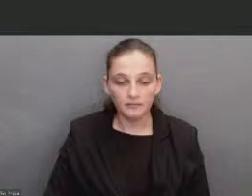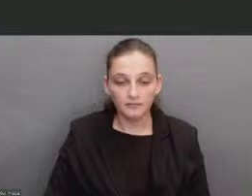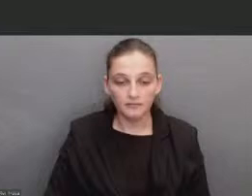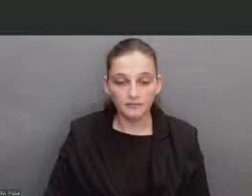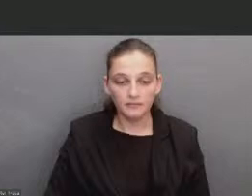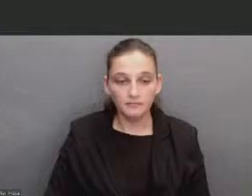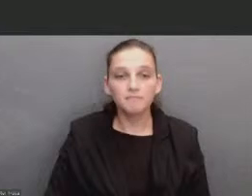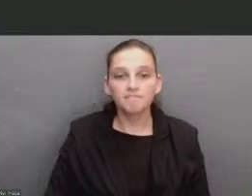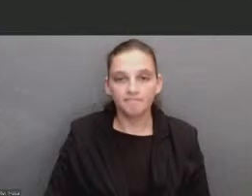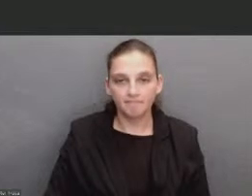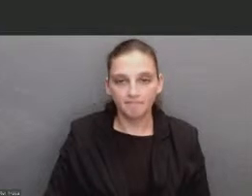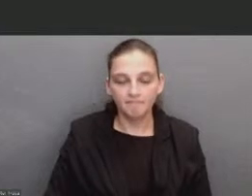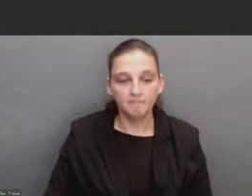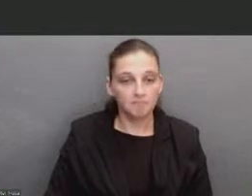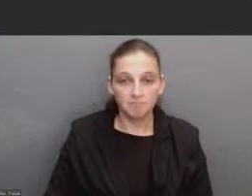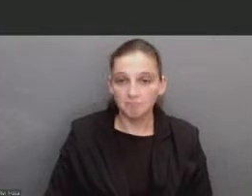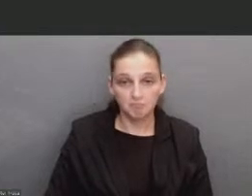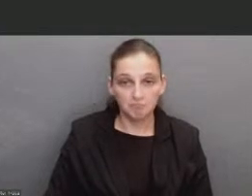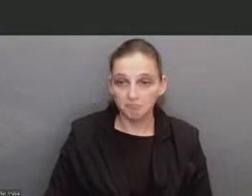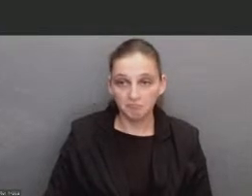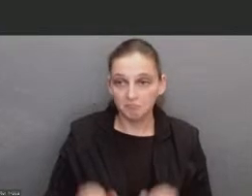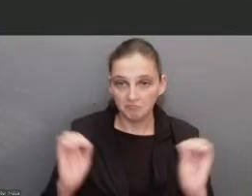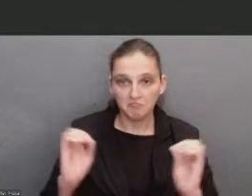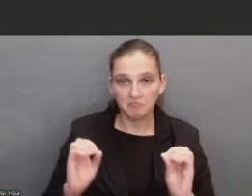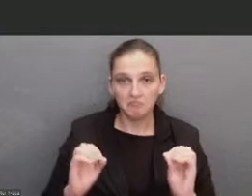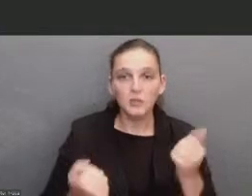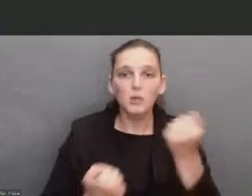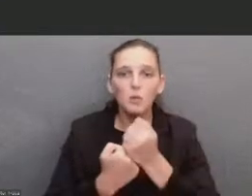Okay, thank you. Seeing none. Yeas, please.